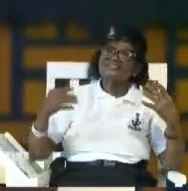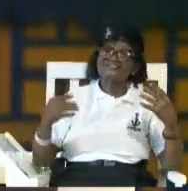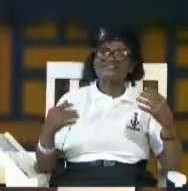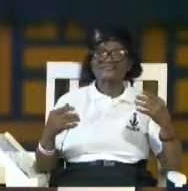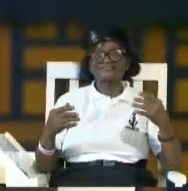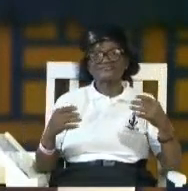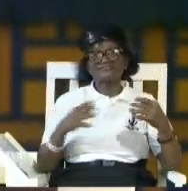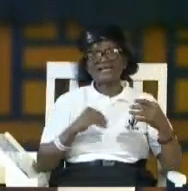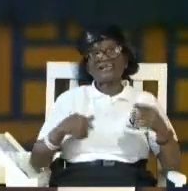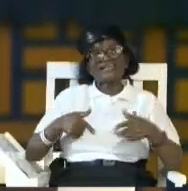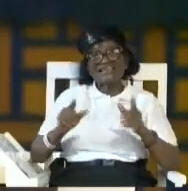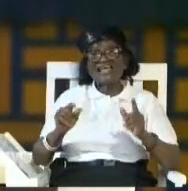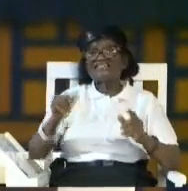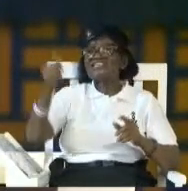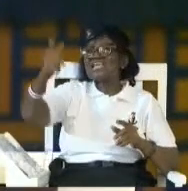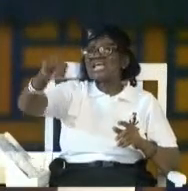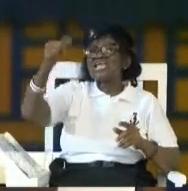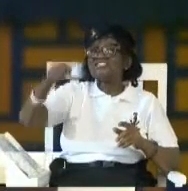and let any joker